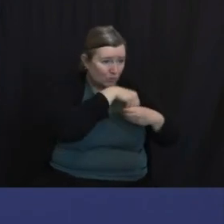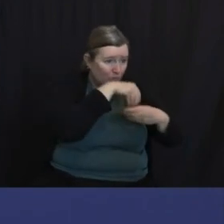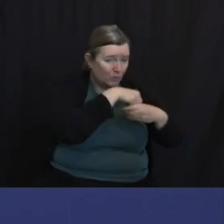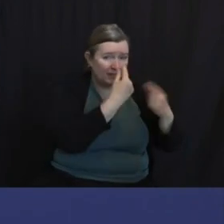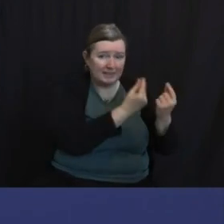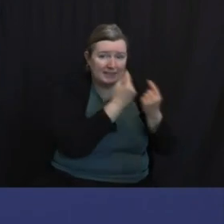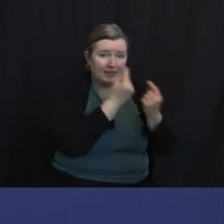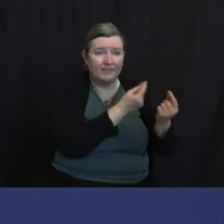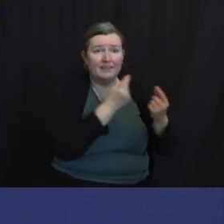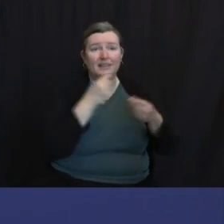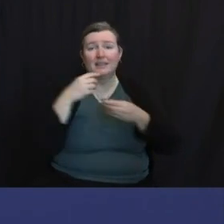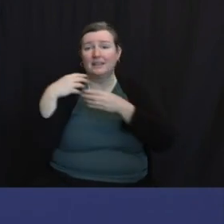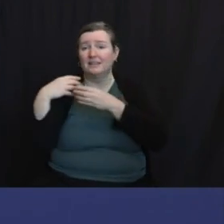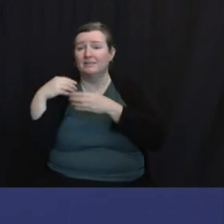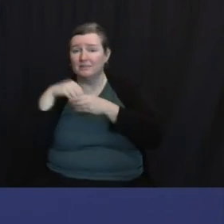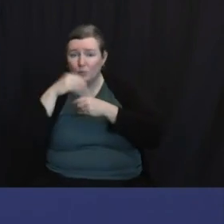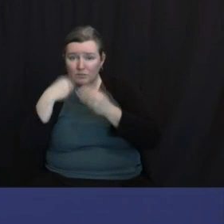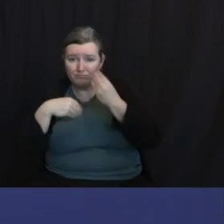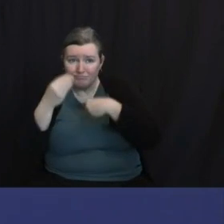outdoor interstate